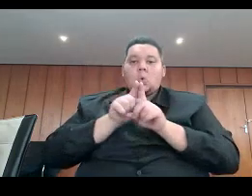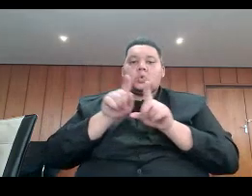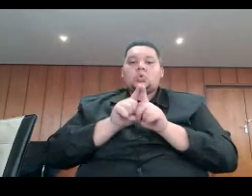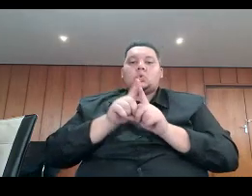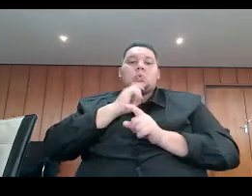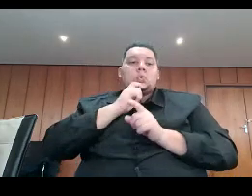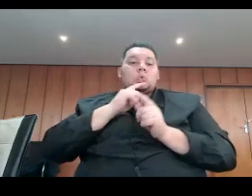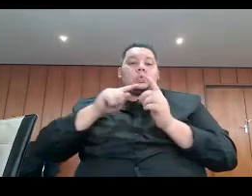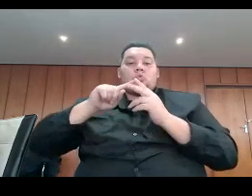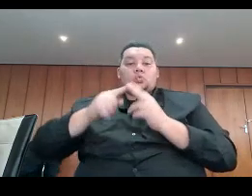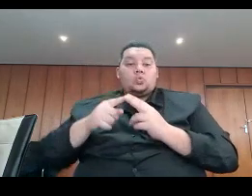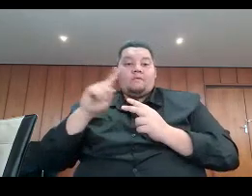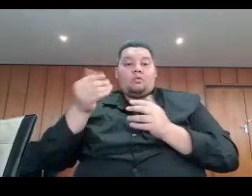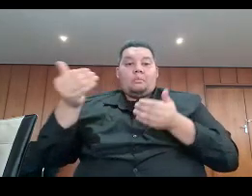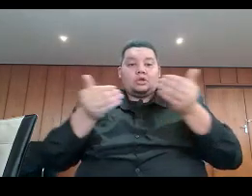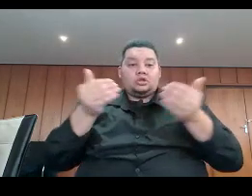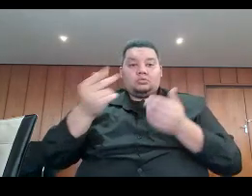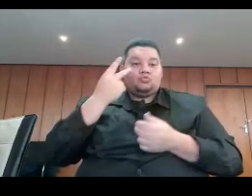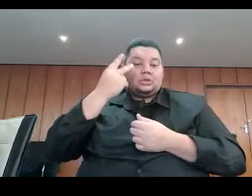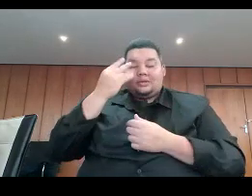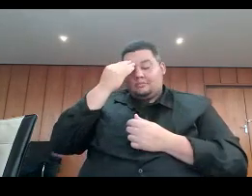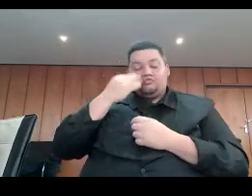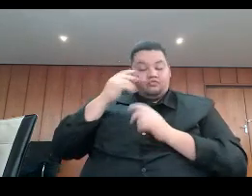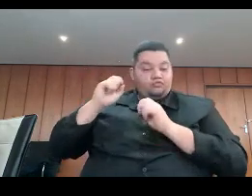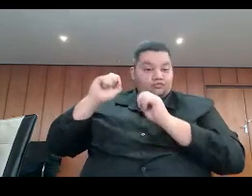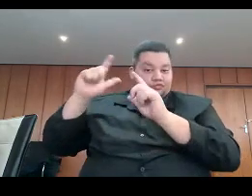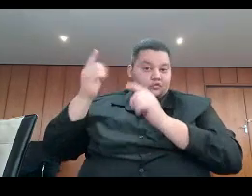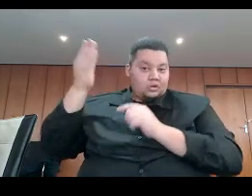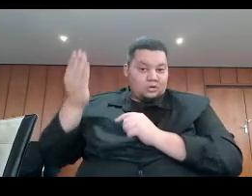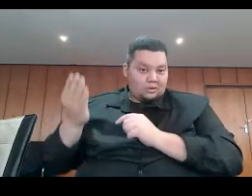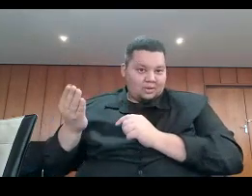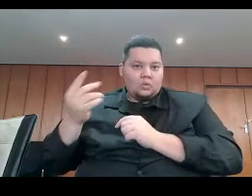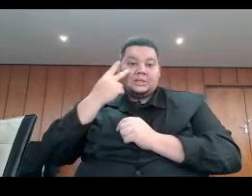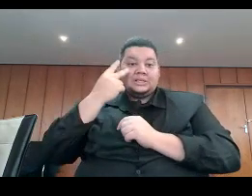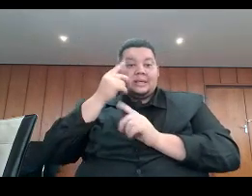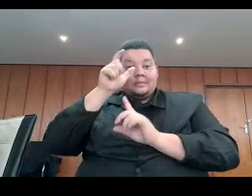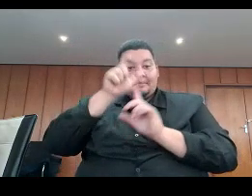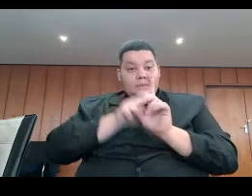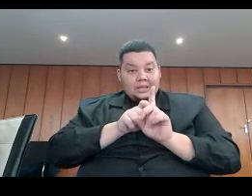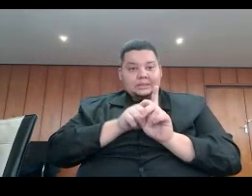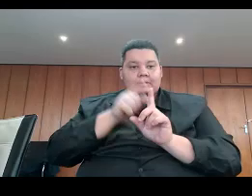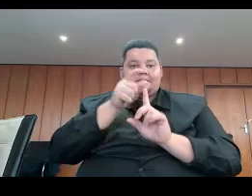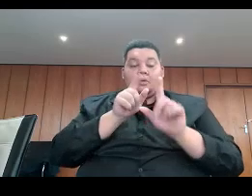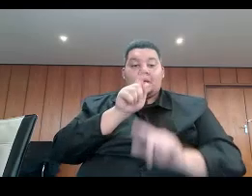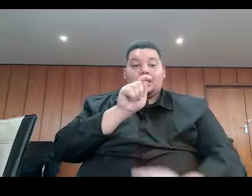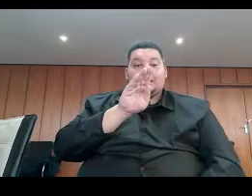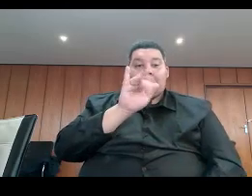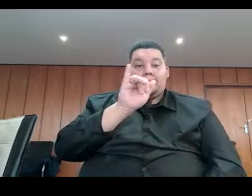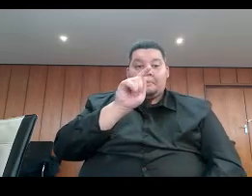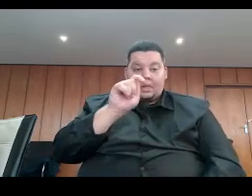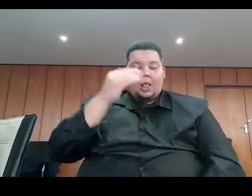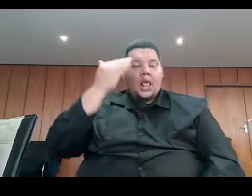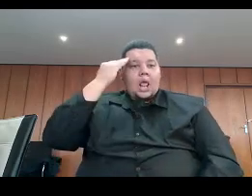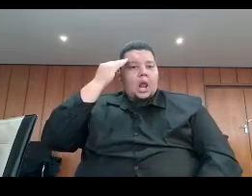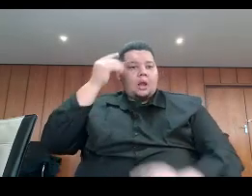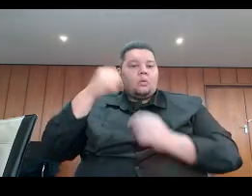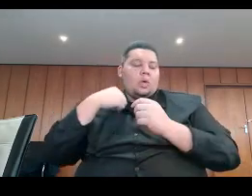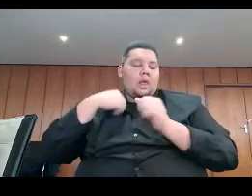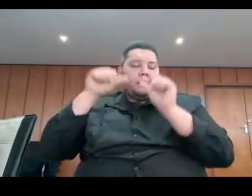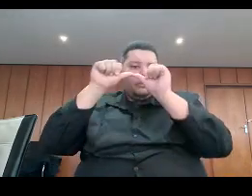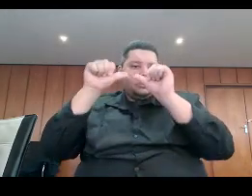of measurement, as we see in the picture. We see a person, a Tibetan woman's head being measured